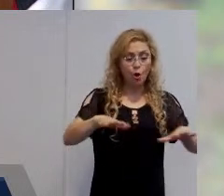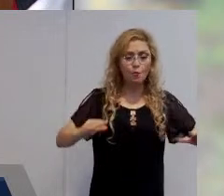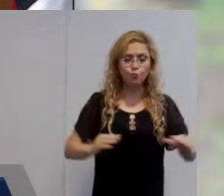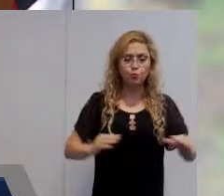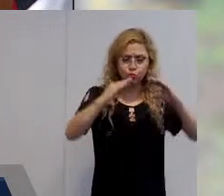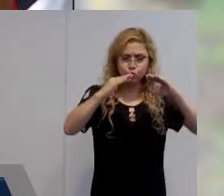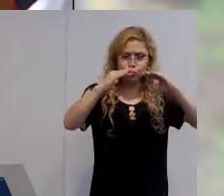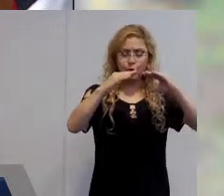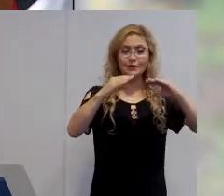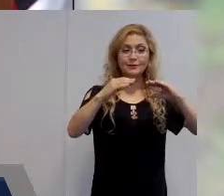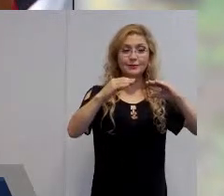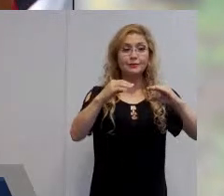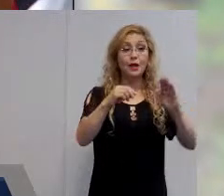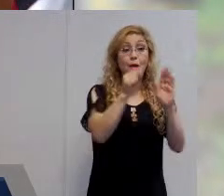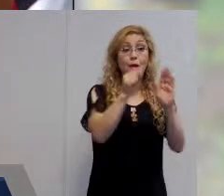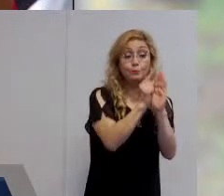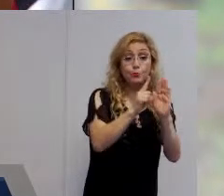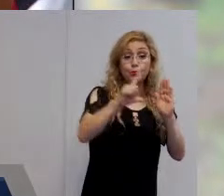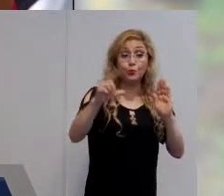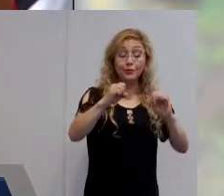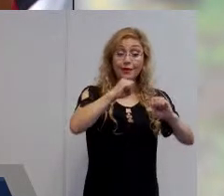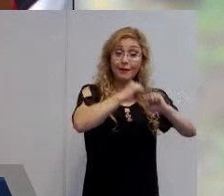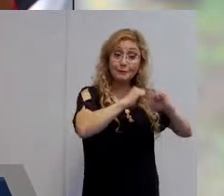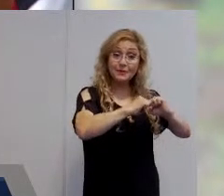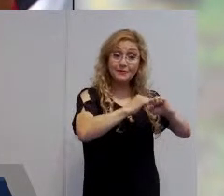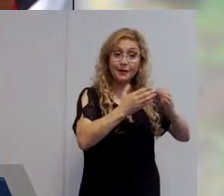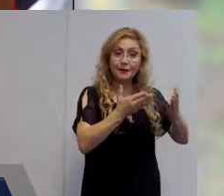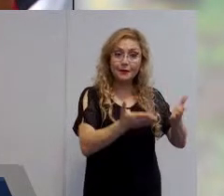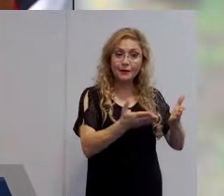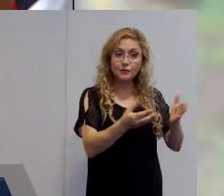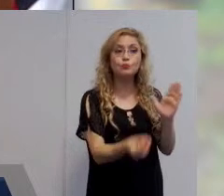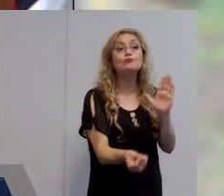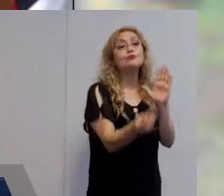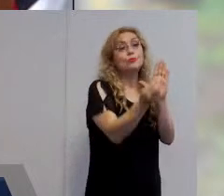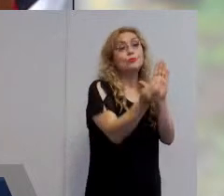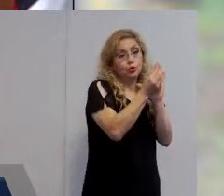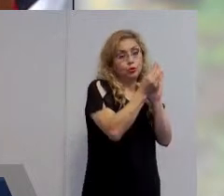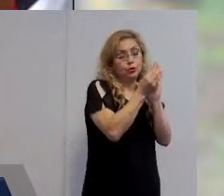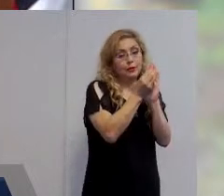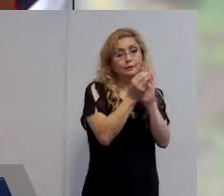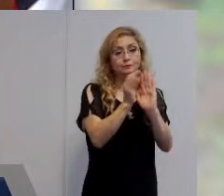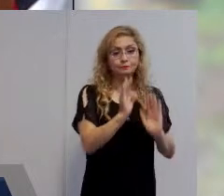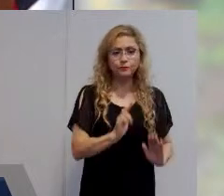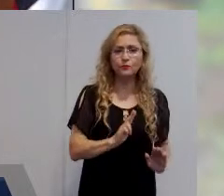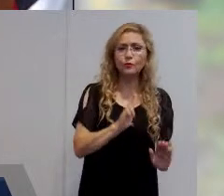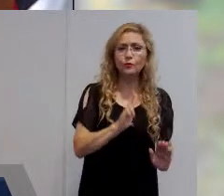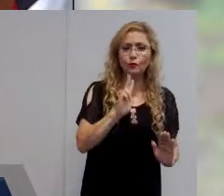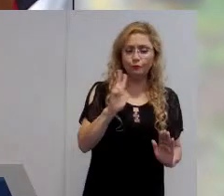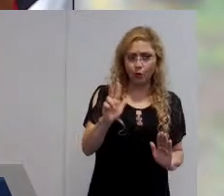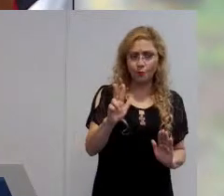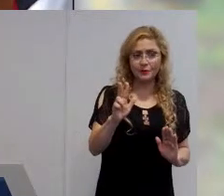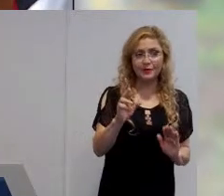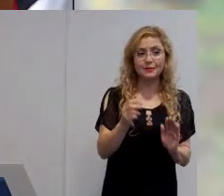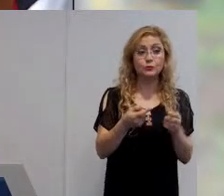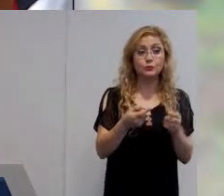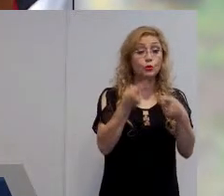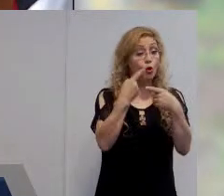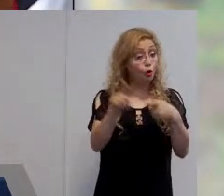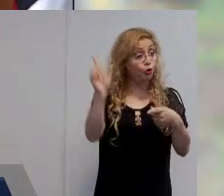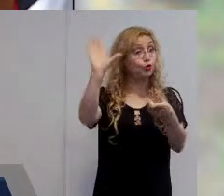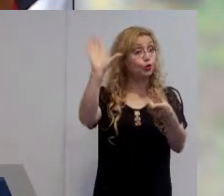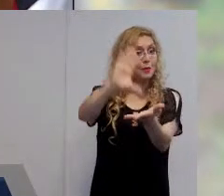the formalization of cattle exports to Mexico, along with new investments in UHT milk